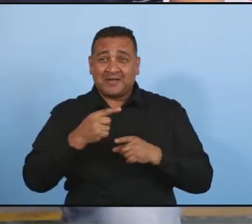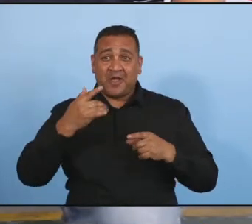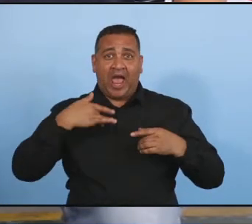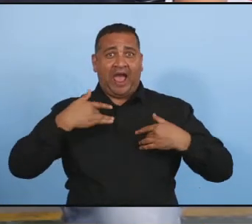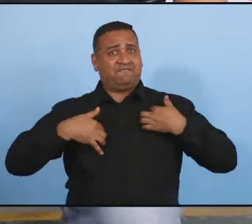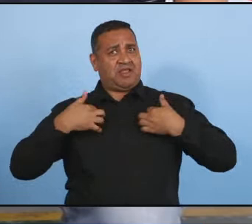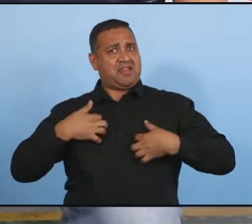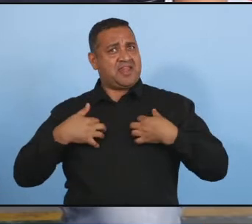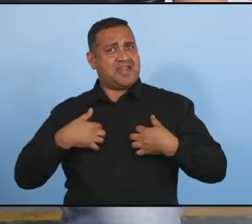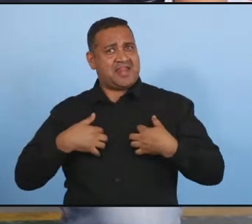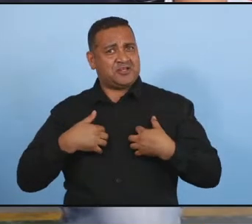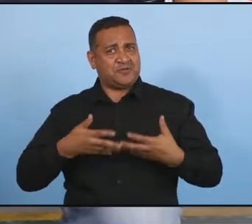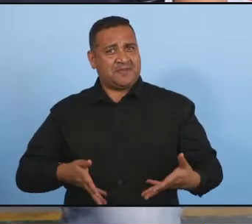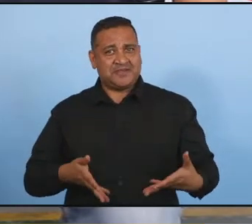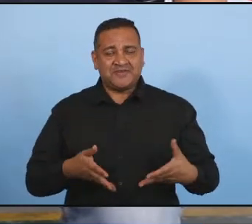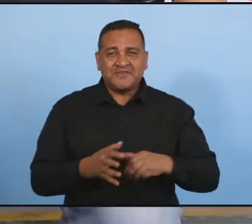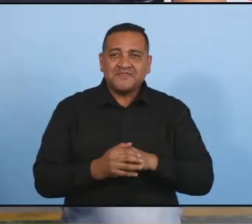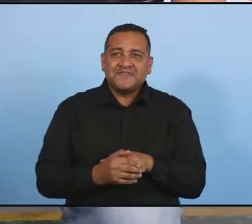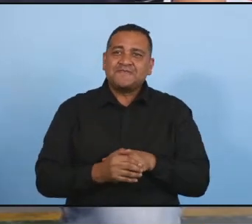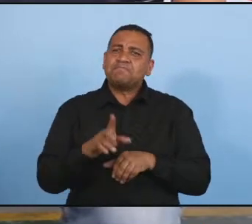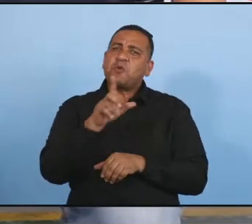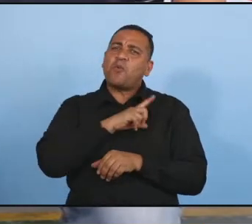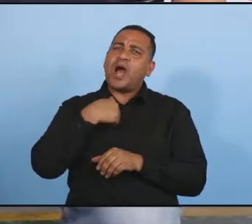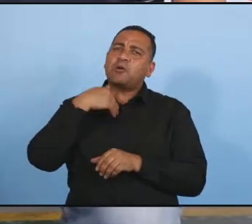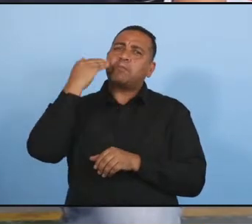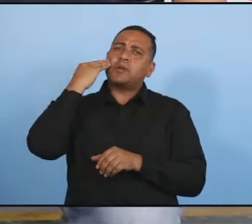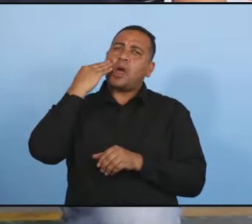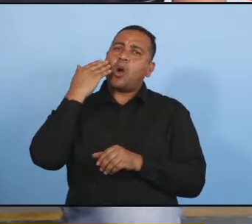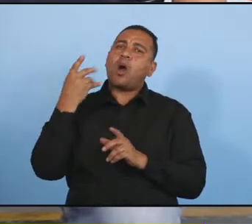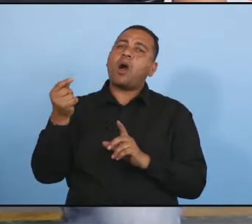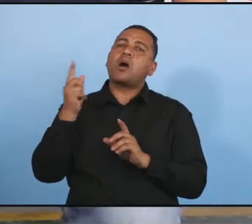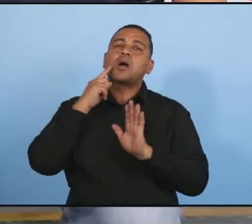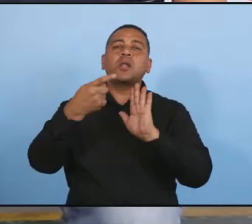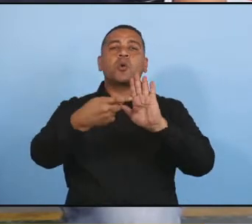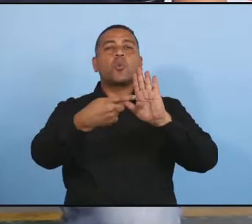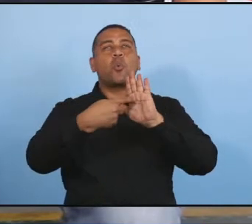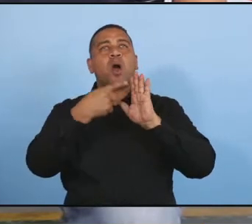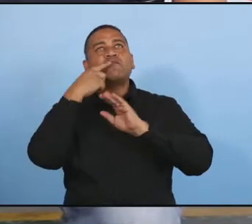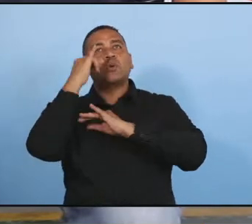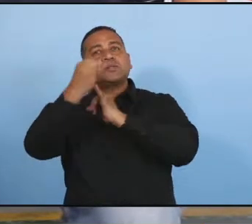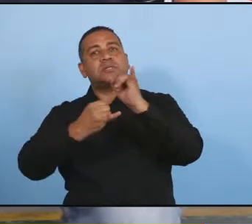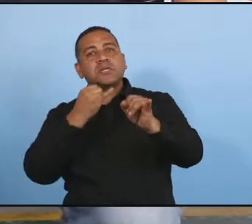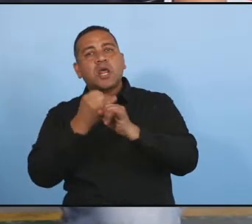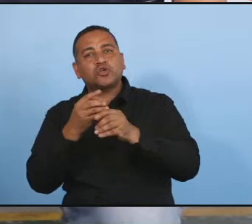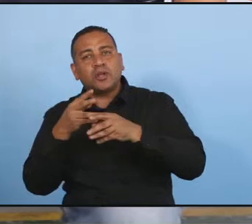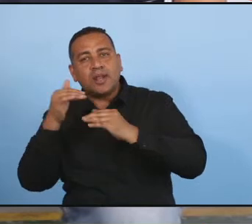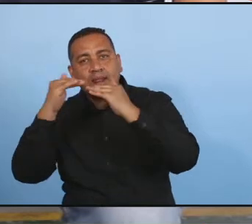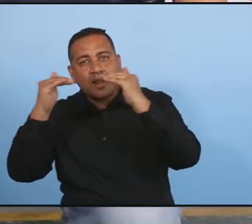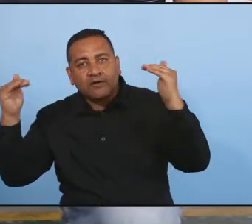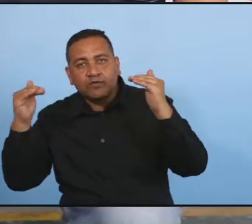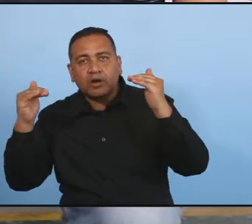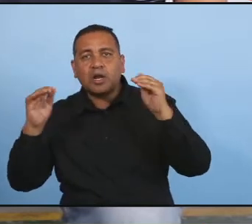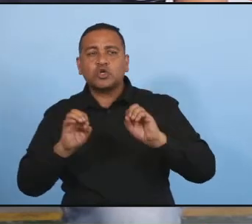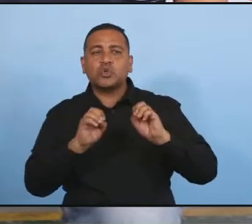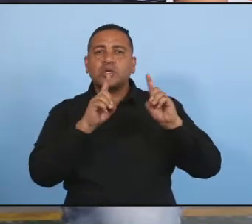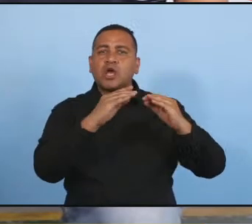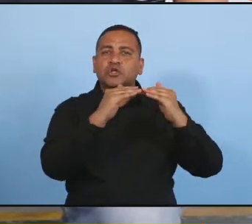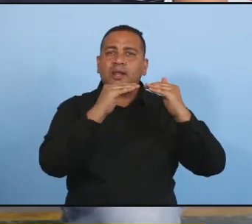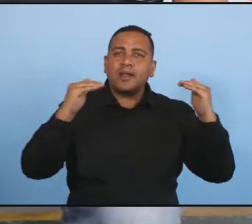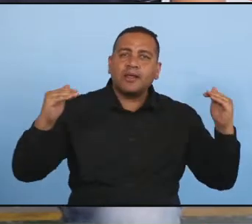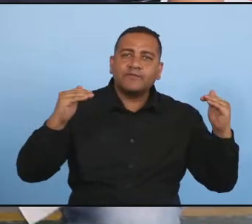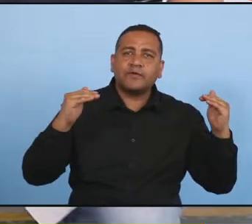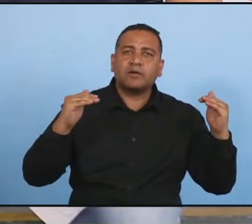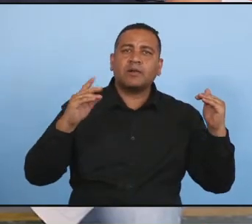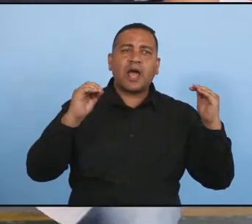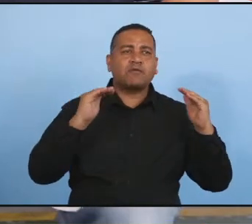fact that, you know what, international, and that these machines at our level of education, which is offered here at Northlink, is like on another level.